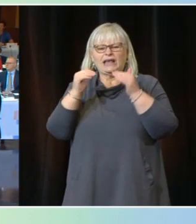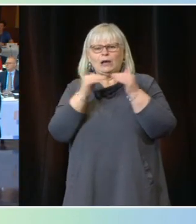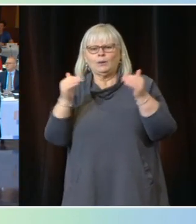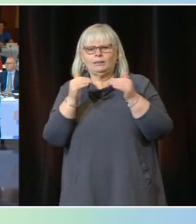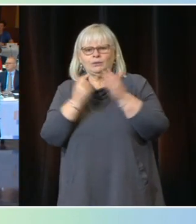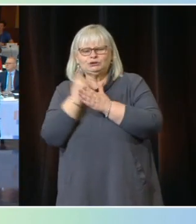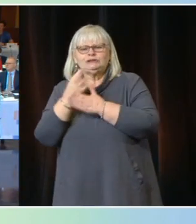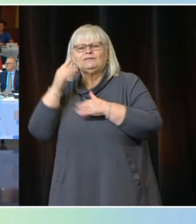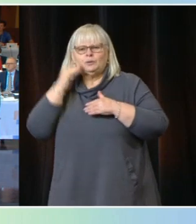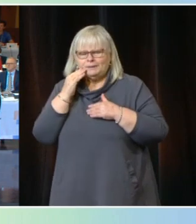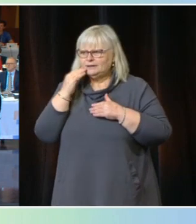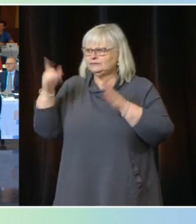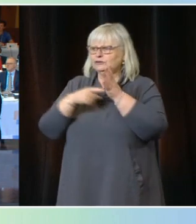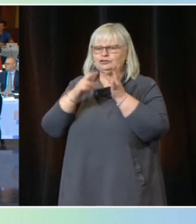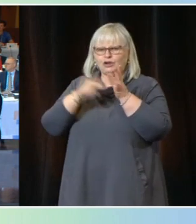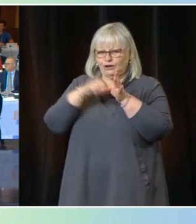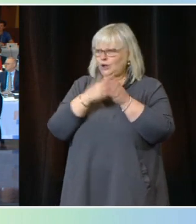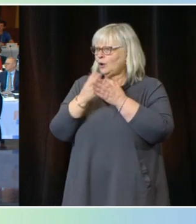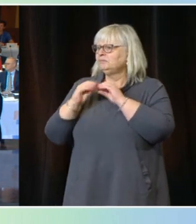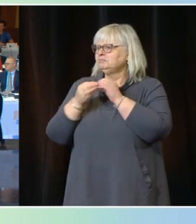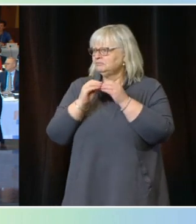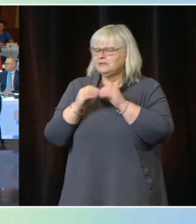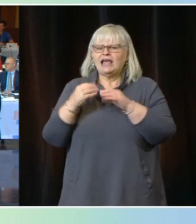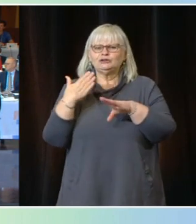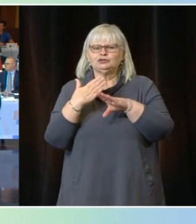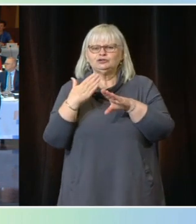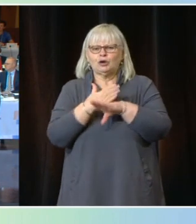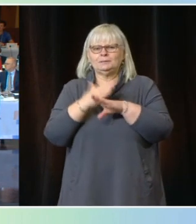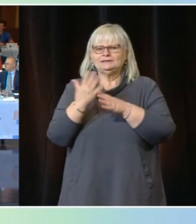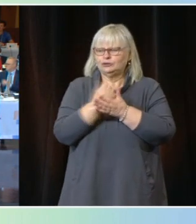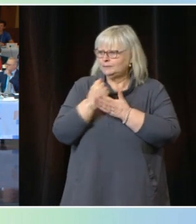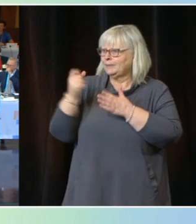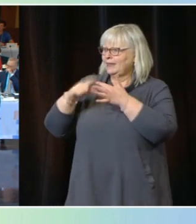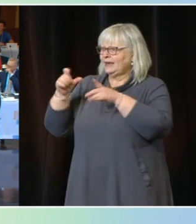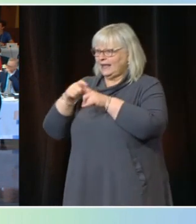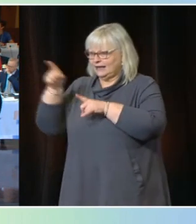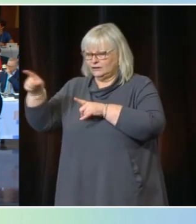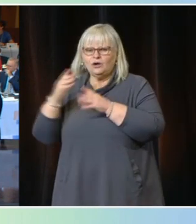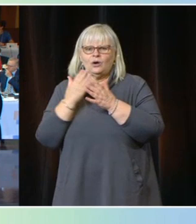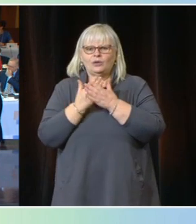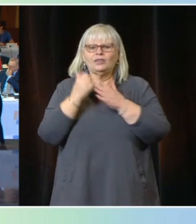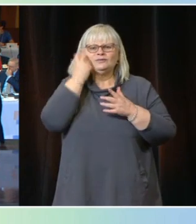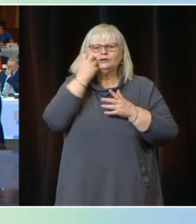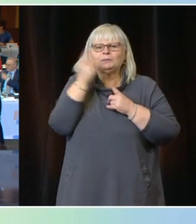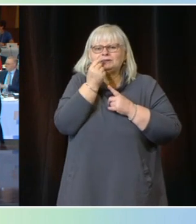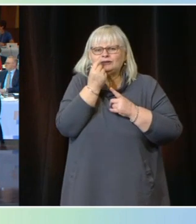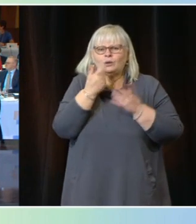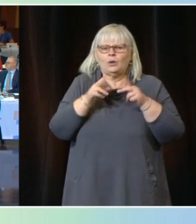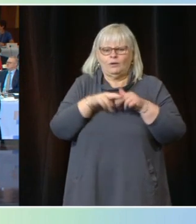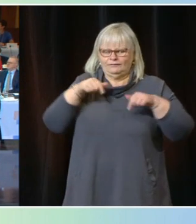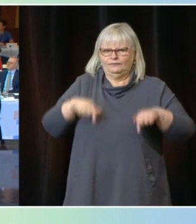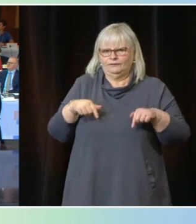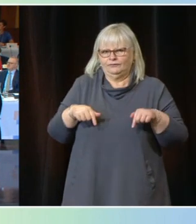for women Tony Burke on bargaining and job security Ed husic on the future potential of our